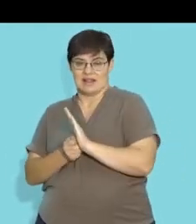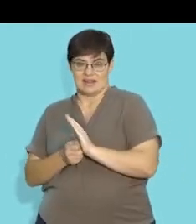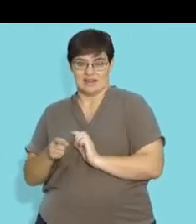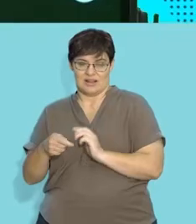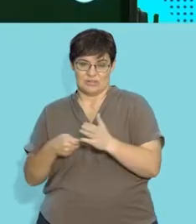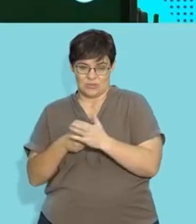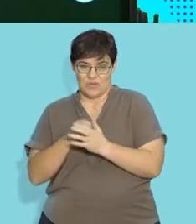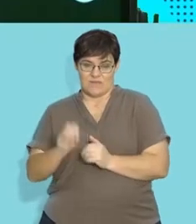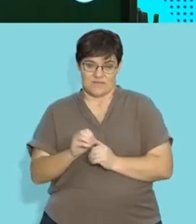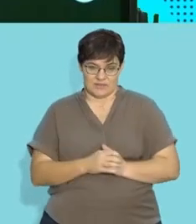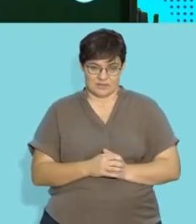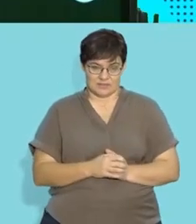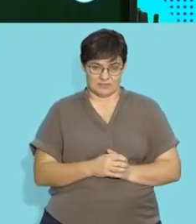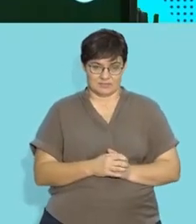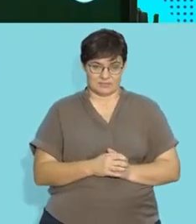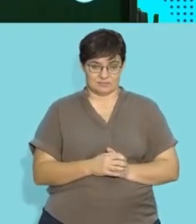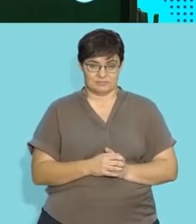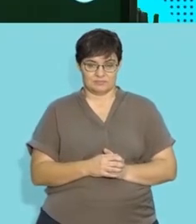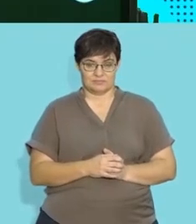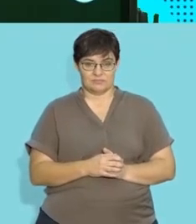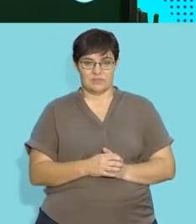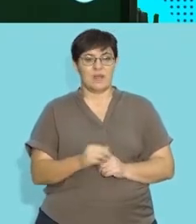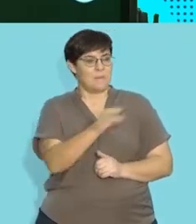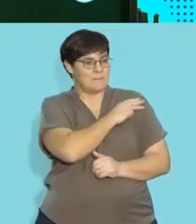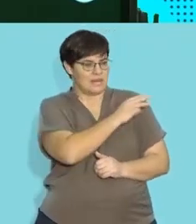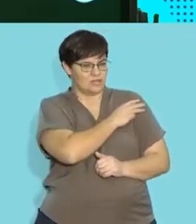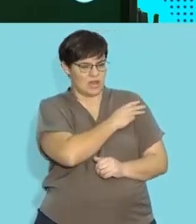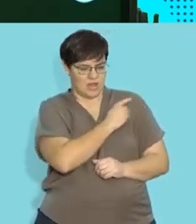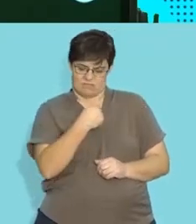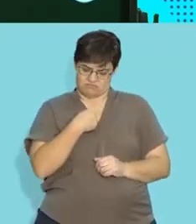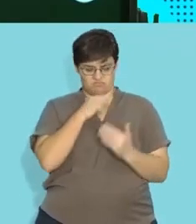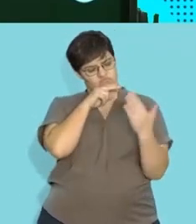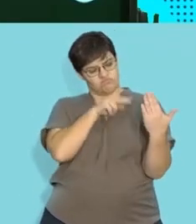store. Are we together? Then as a manager, what does it mean?